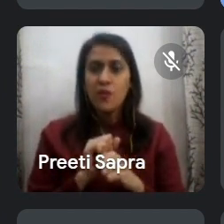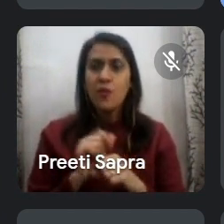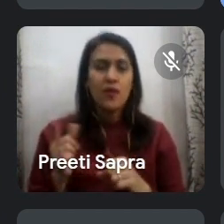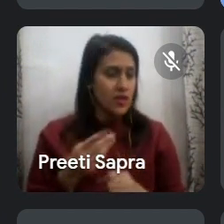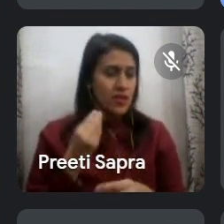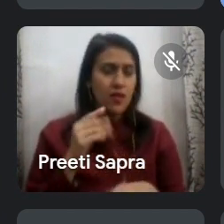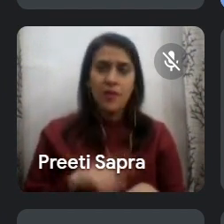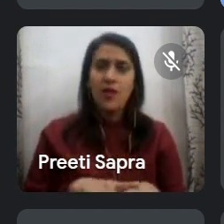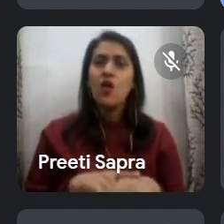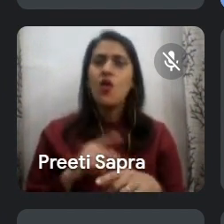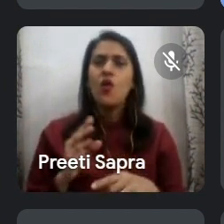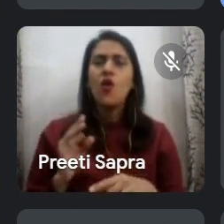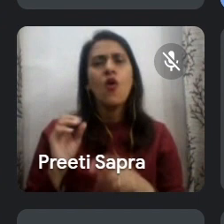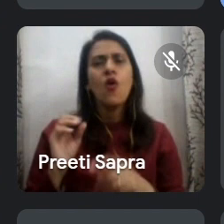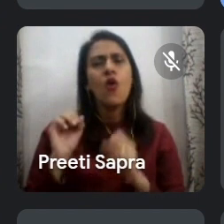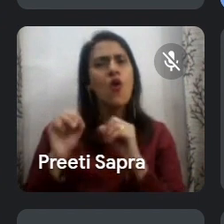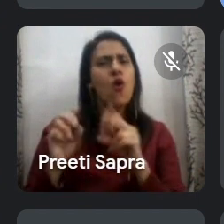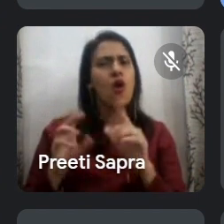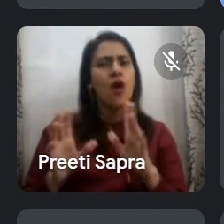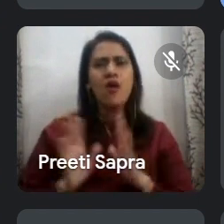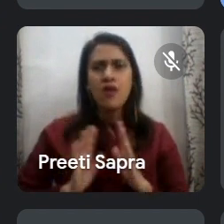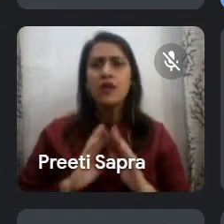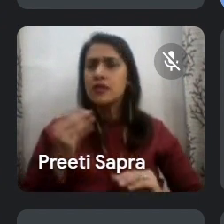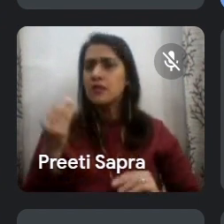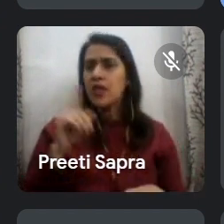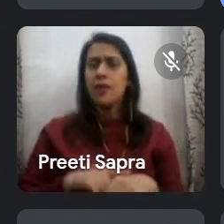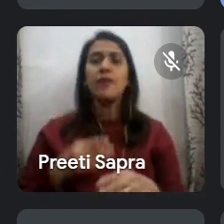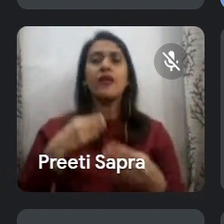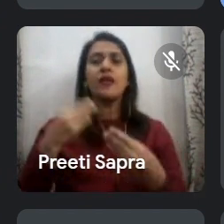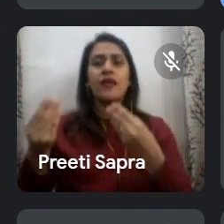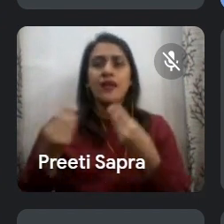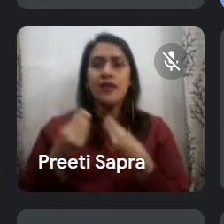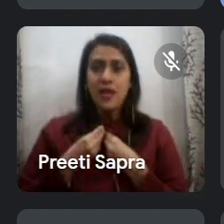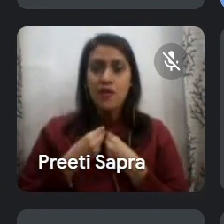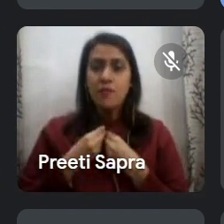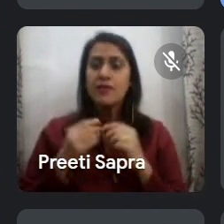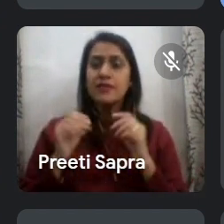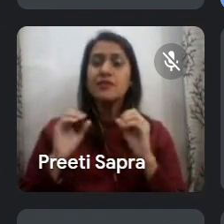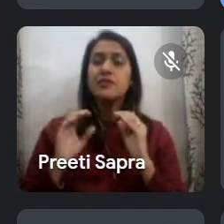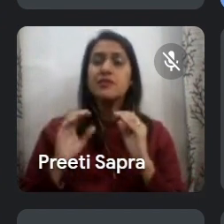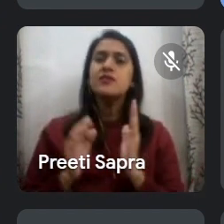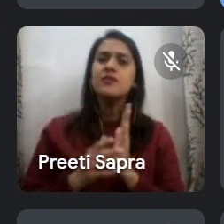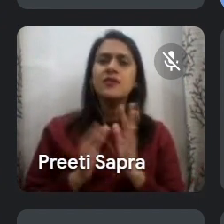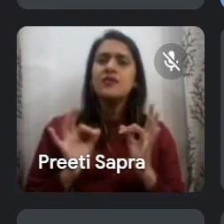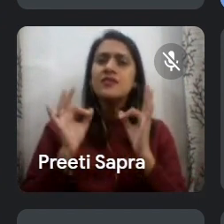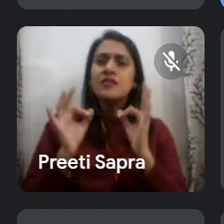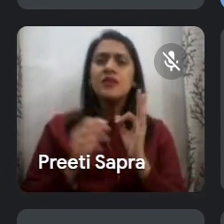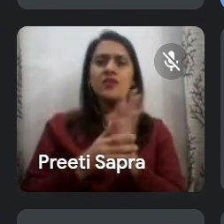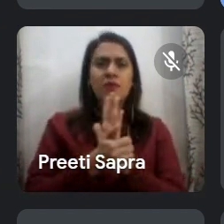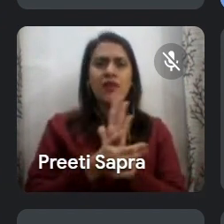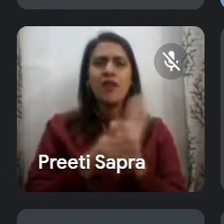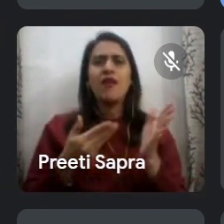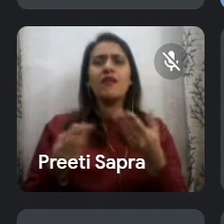is okay, let me have it, because it'll give me a special ability. It's not a disability, it's a special ability,